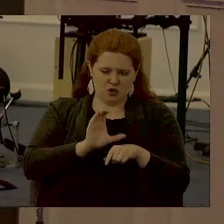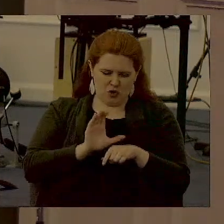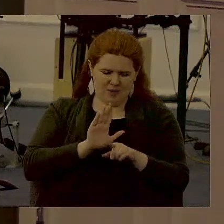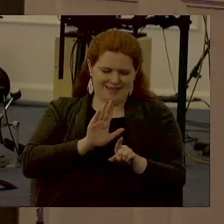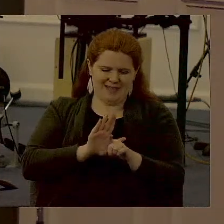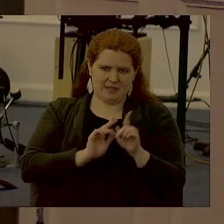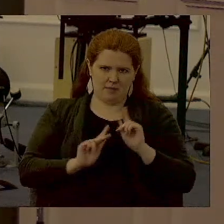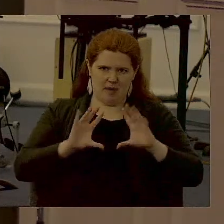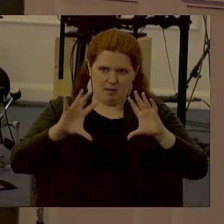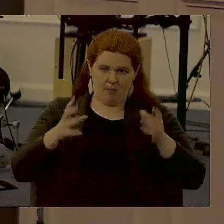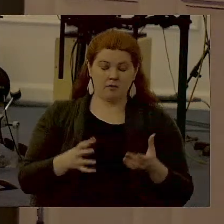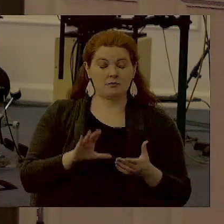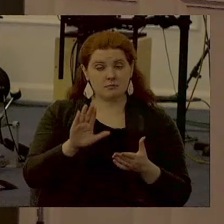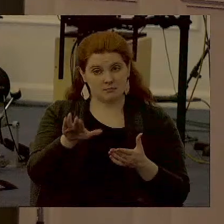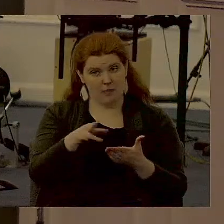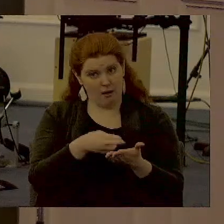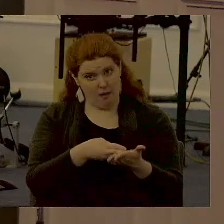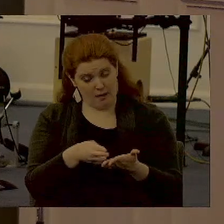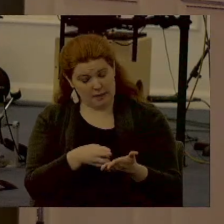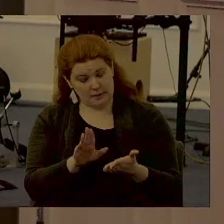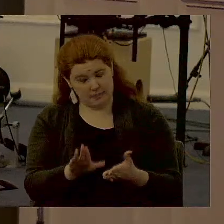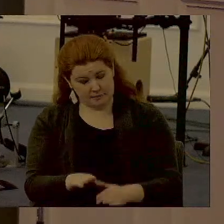But if I'm honest,